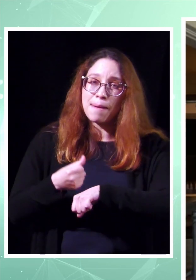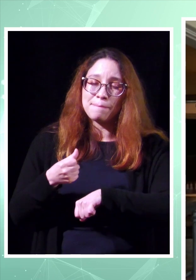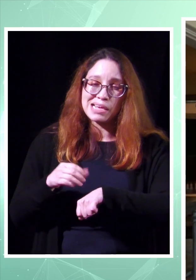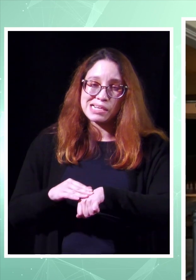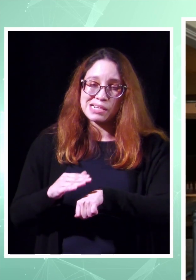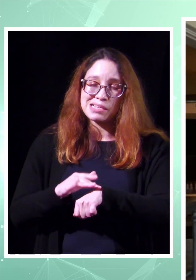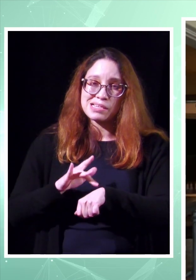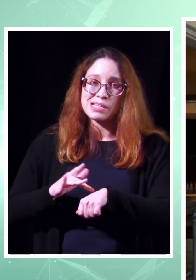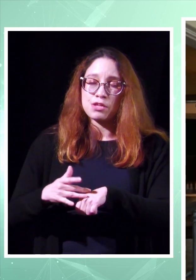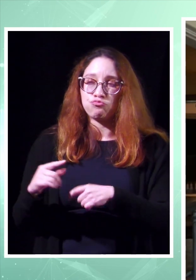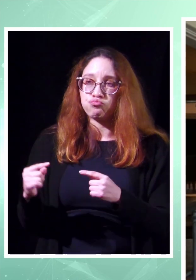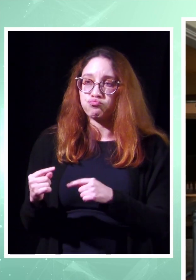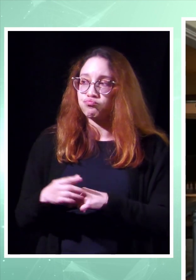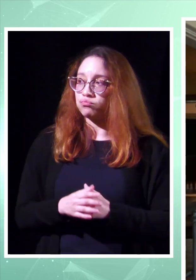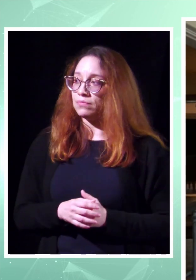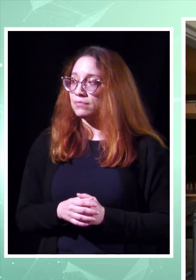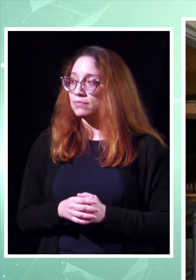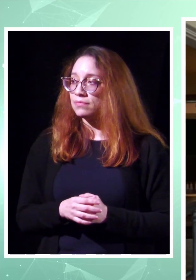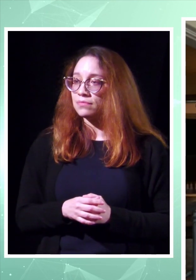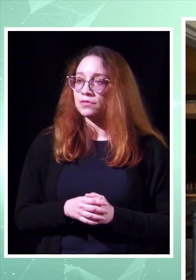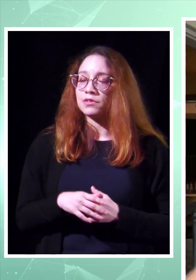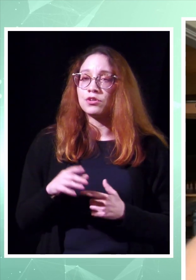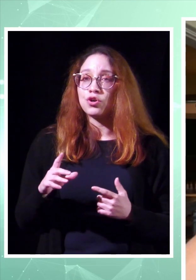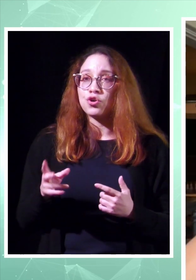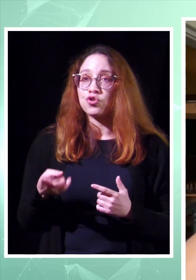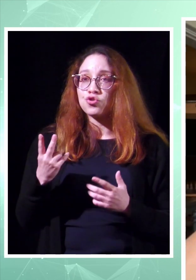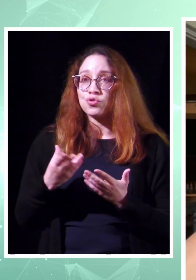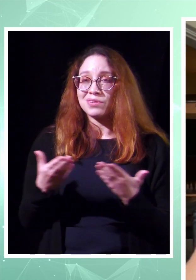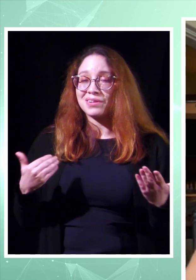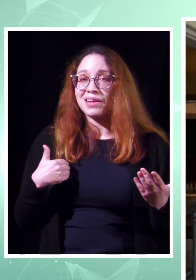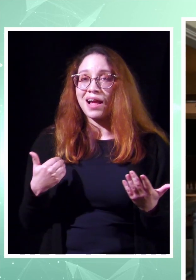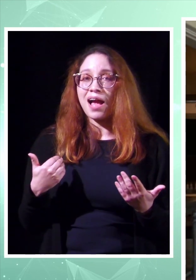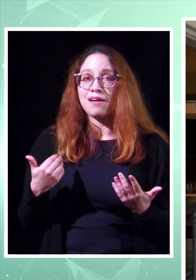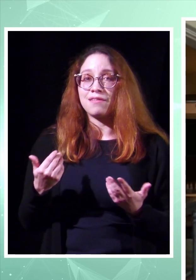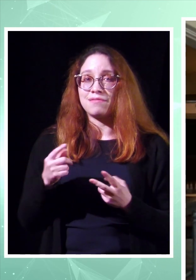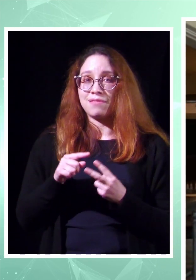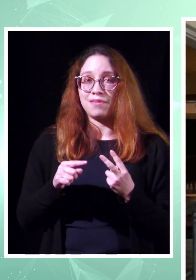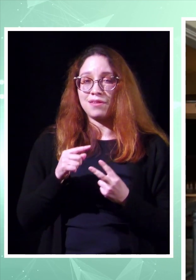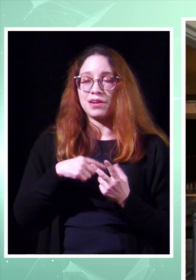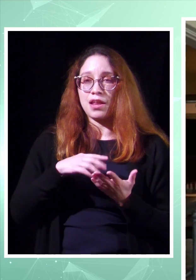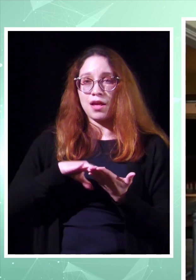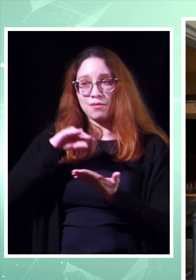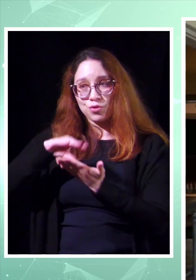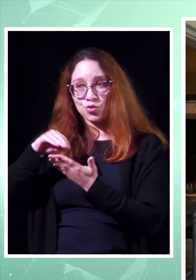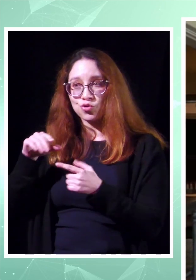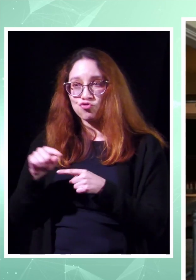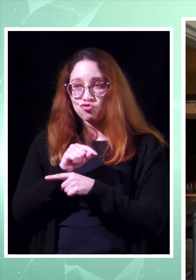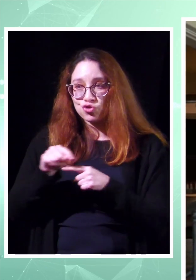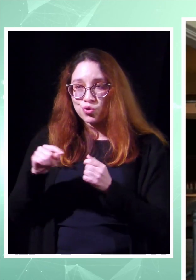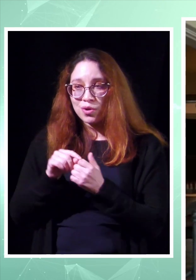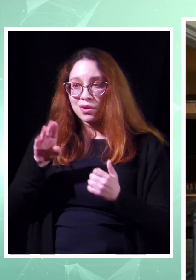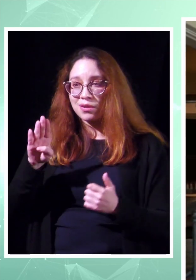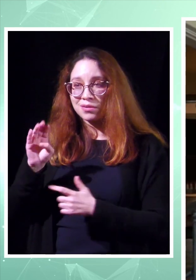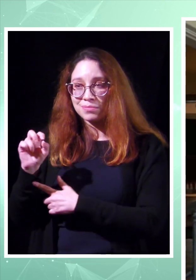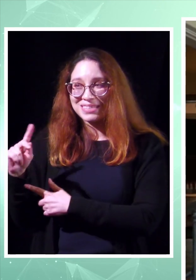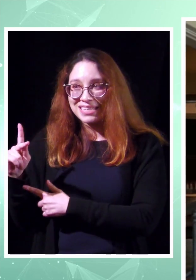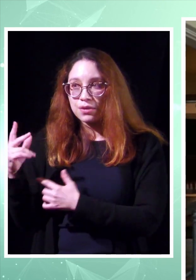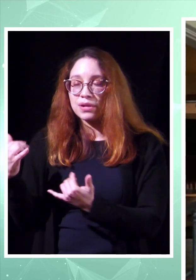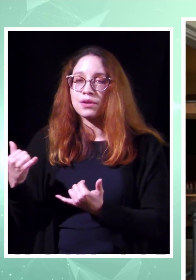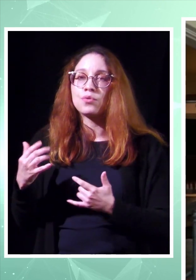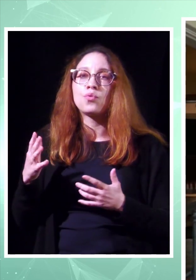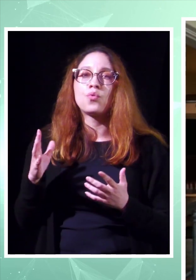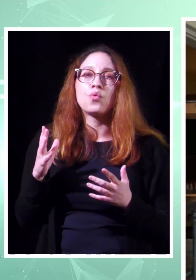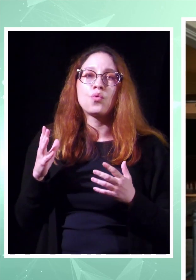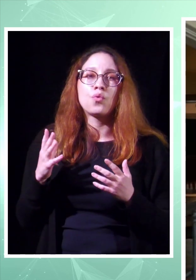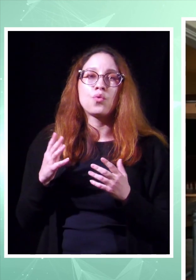that. This are two things that I keep in mind because I'm running a bunch of clinical trials with BTK inhibitors right now.